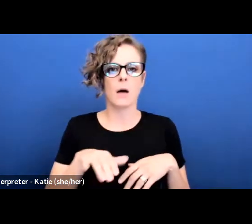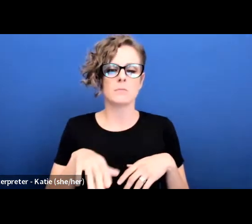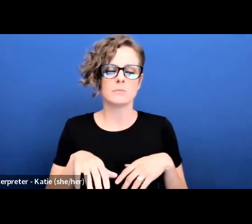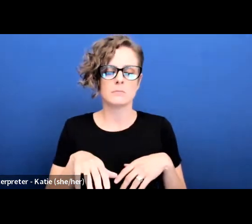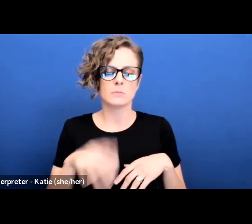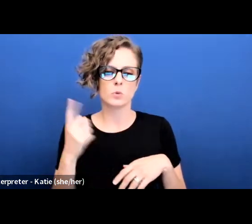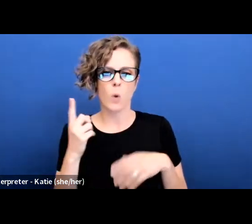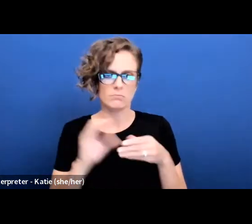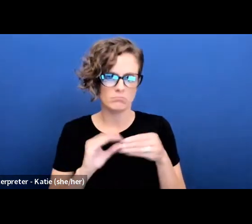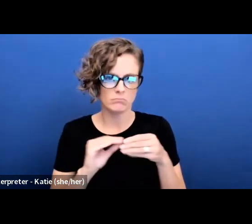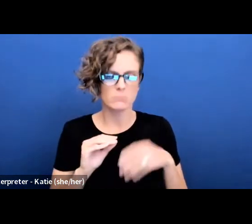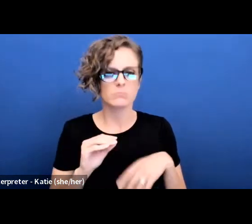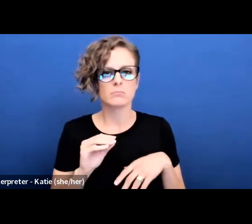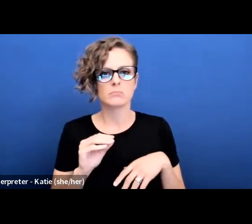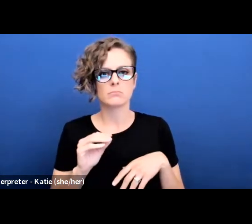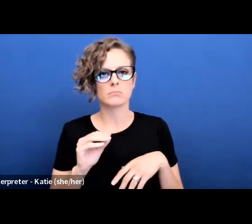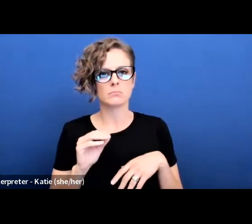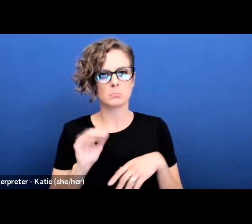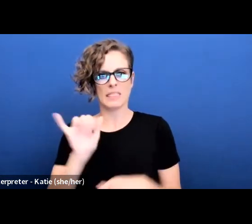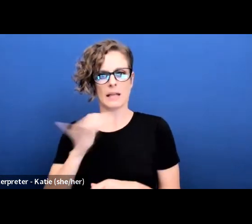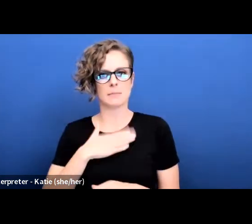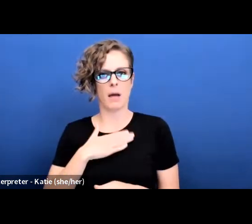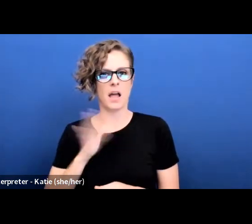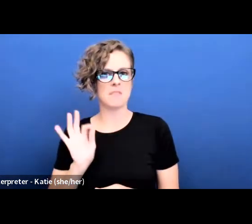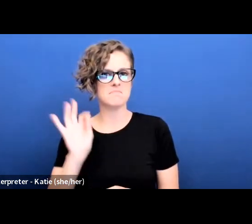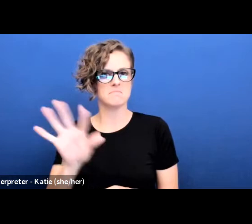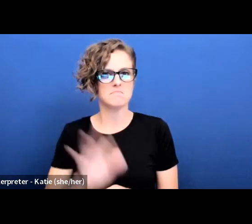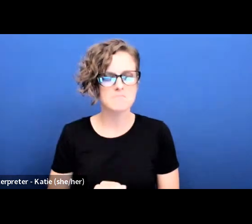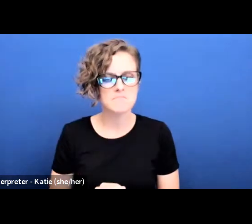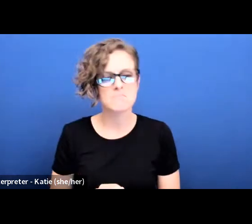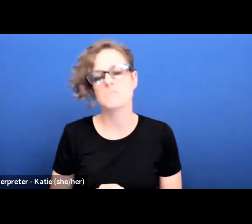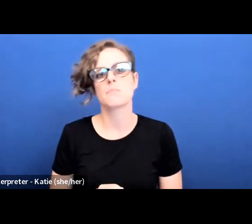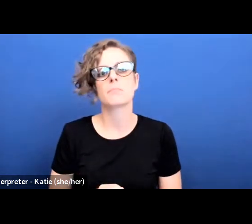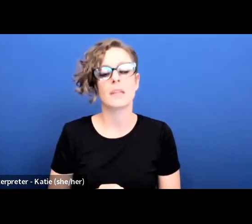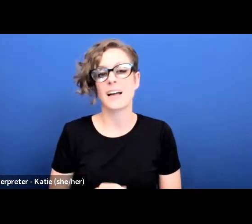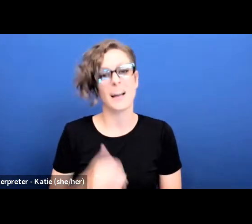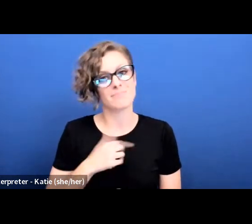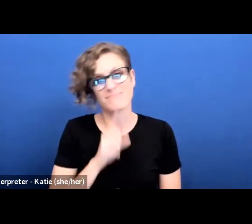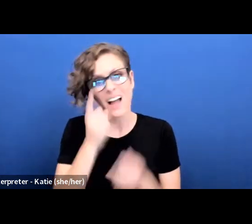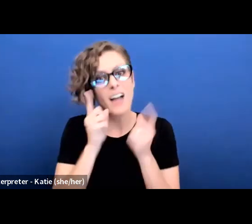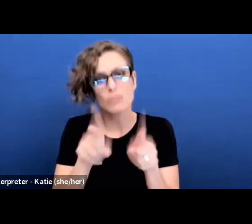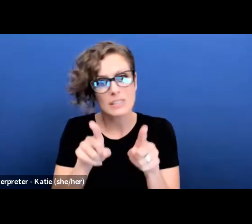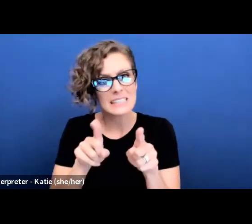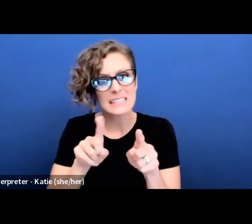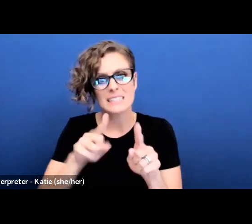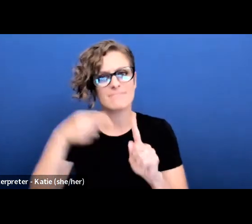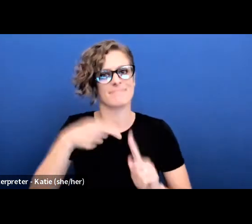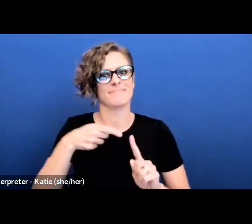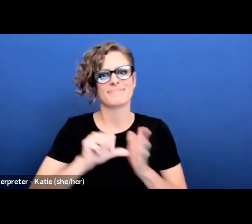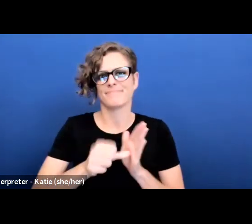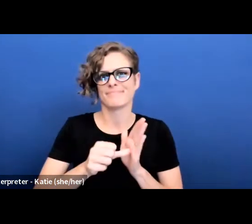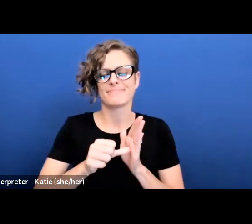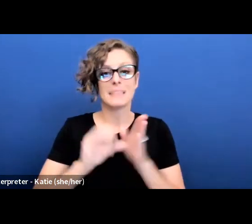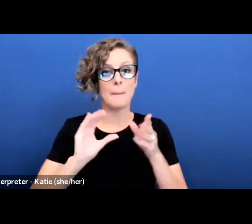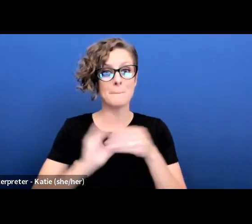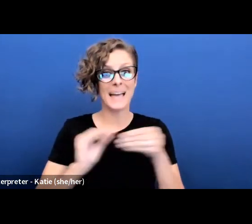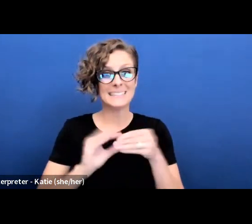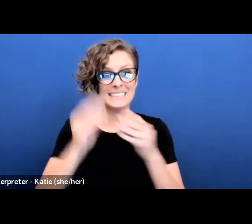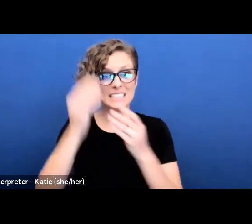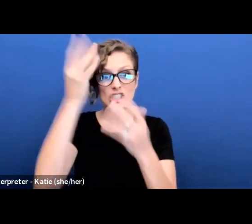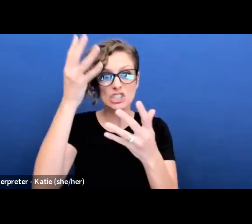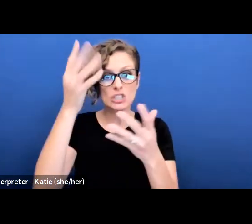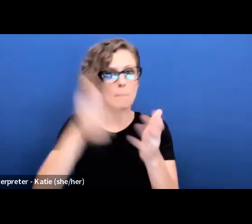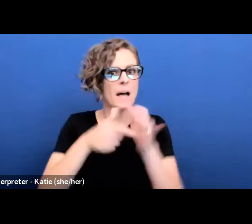And that's where I am with what was said so far, but I really agree the messaging is the same and it has to be